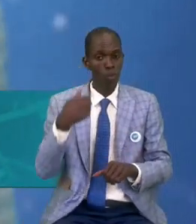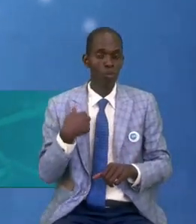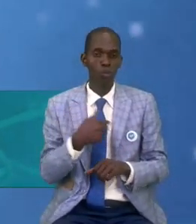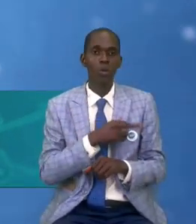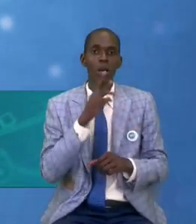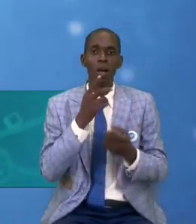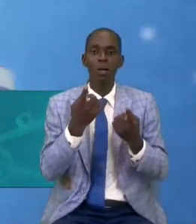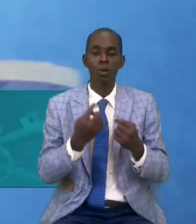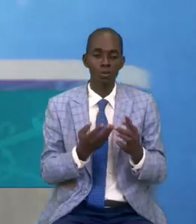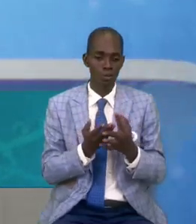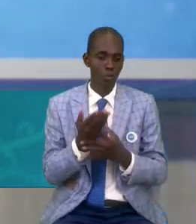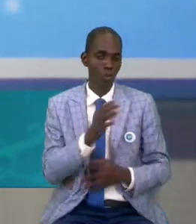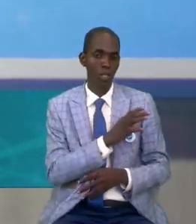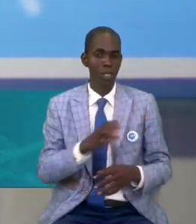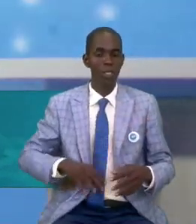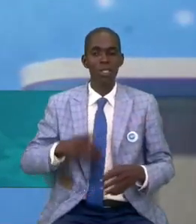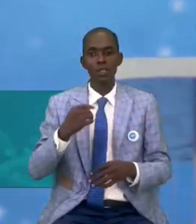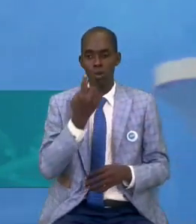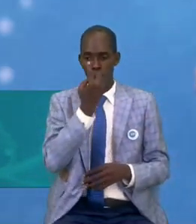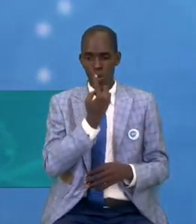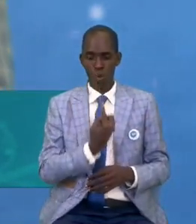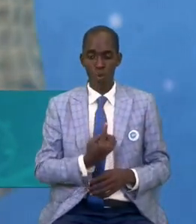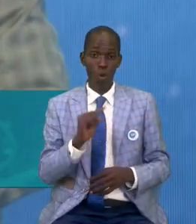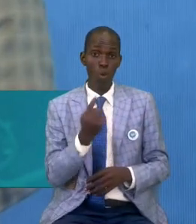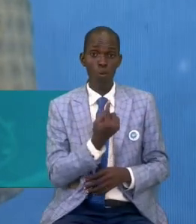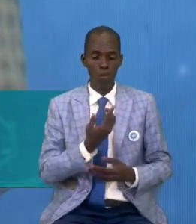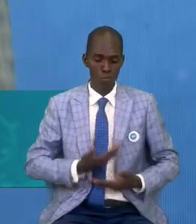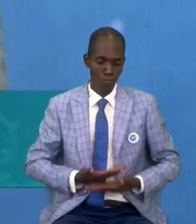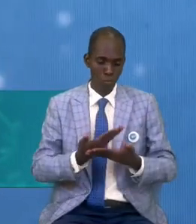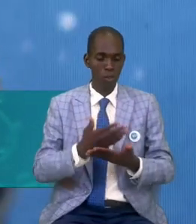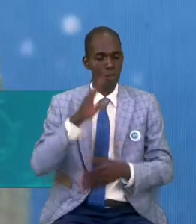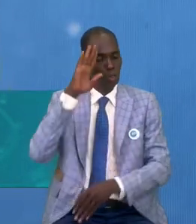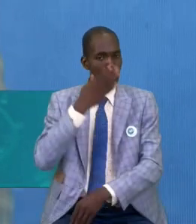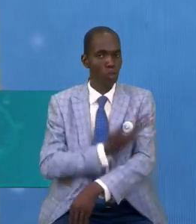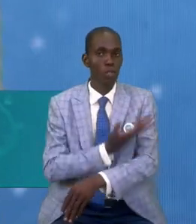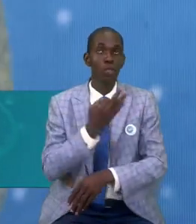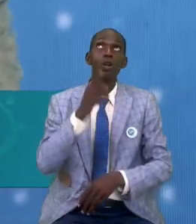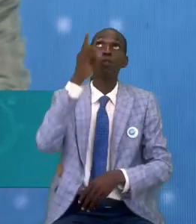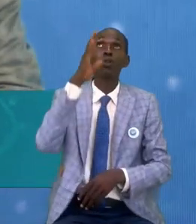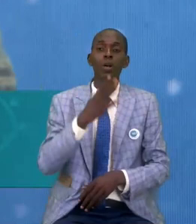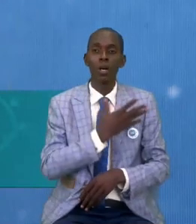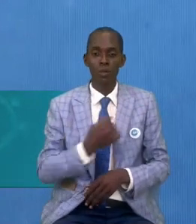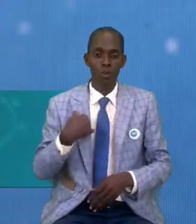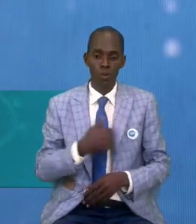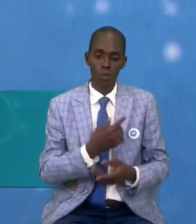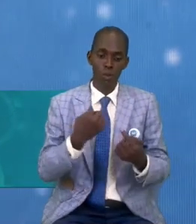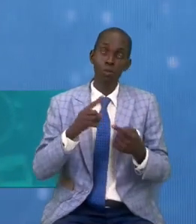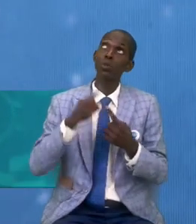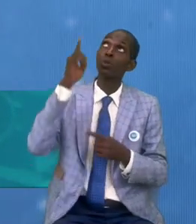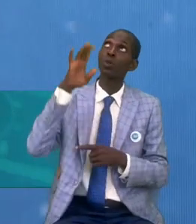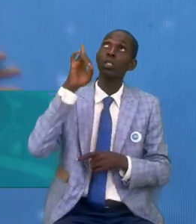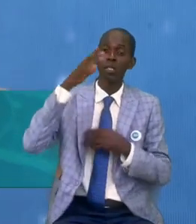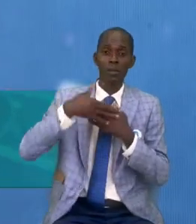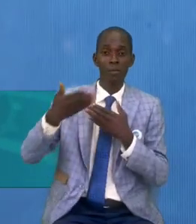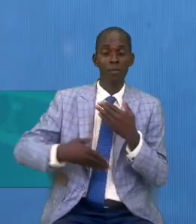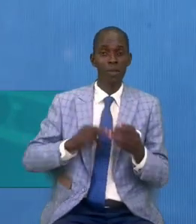God. And we come to God. He invited us and we have come. And he says, as we come, we will be